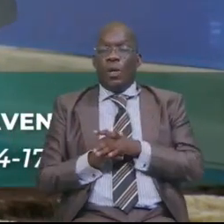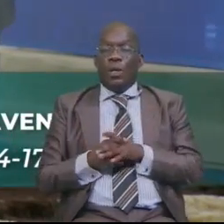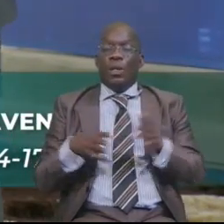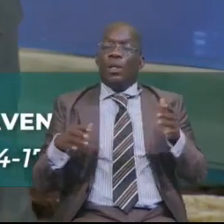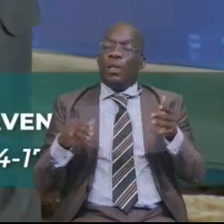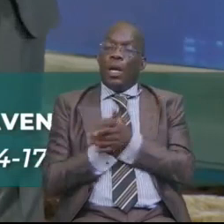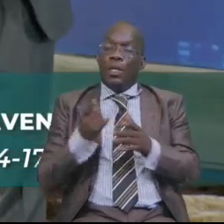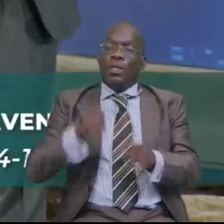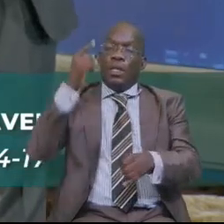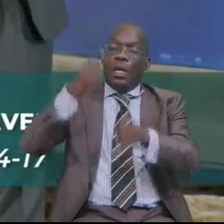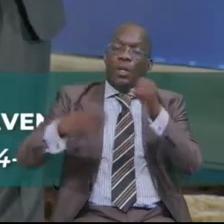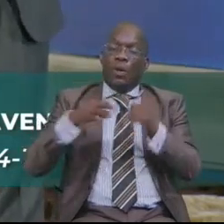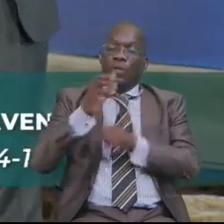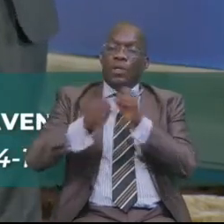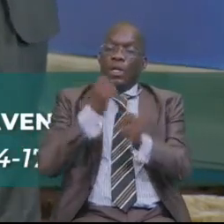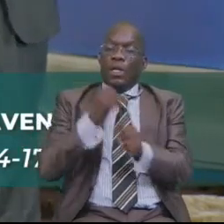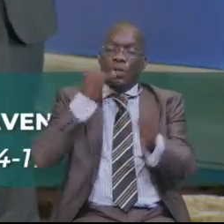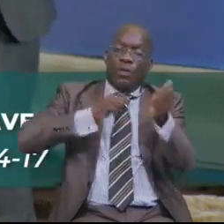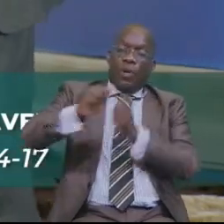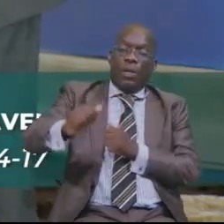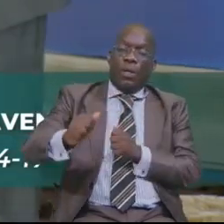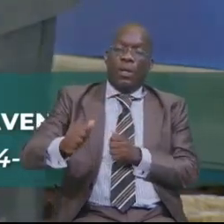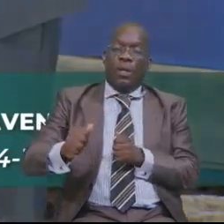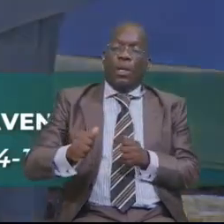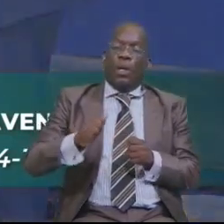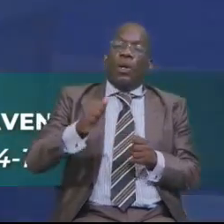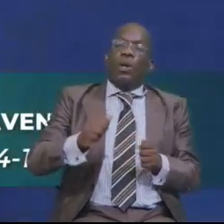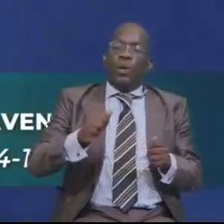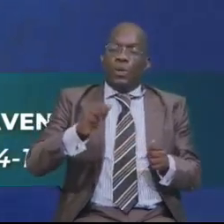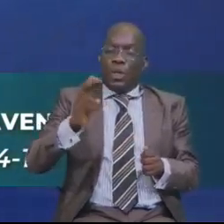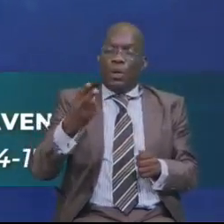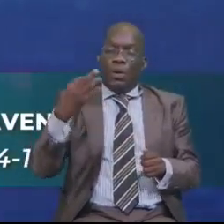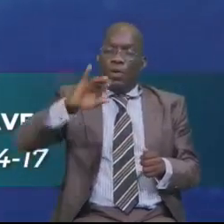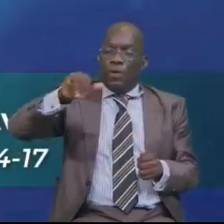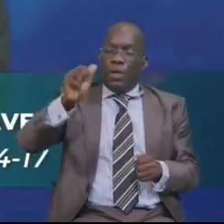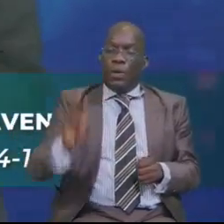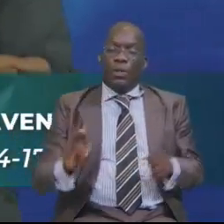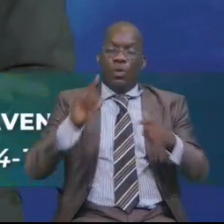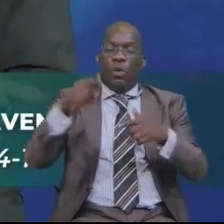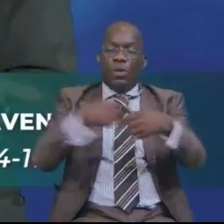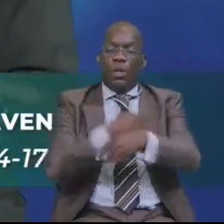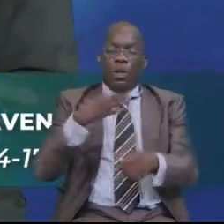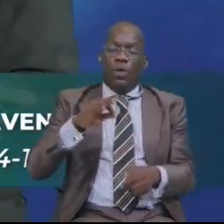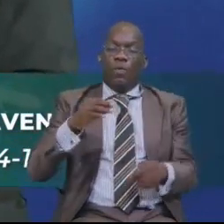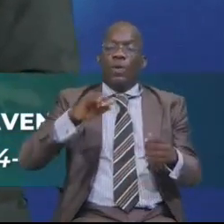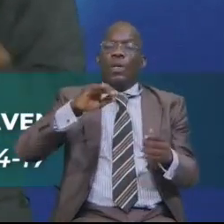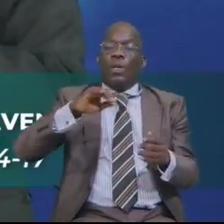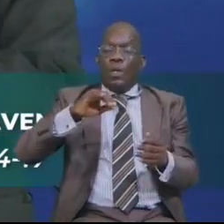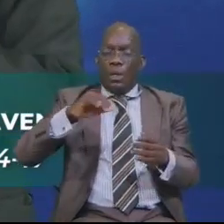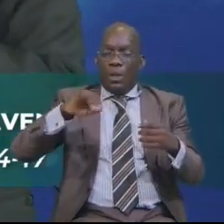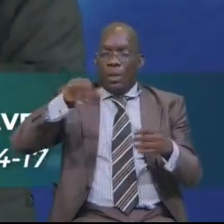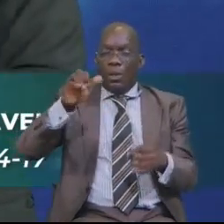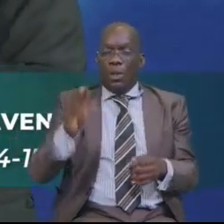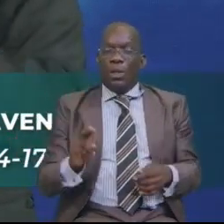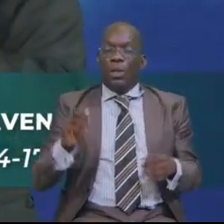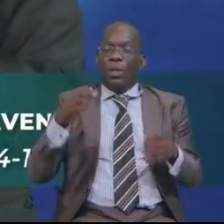away. One day at a time, 2nd of January. One day at a time, 3rd of January. Here we are,